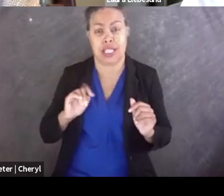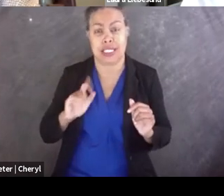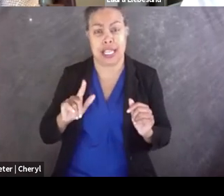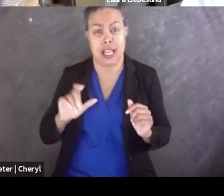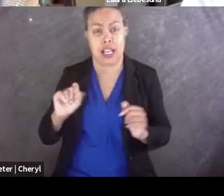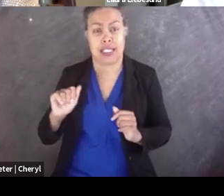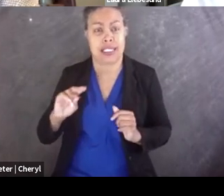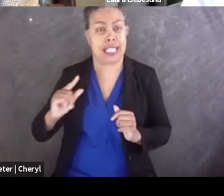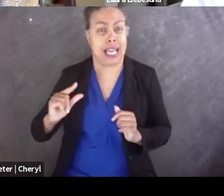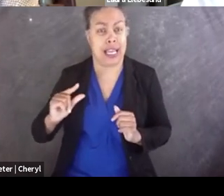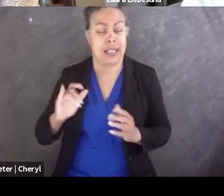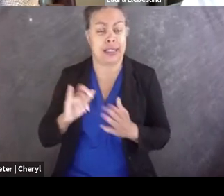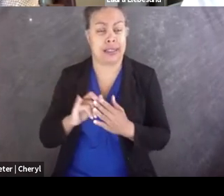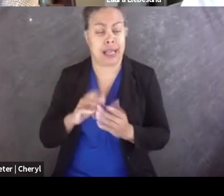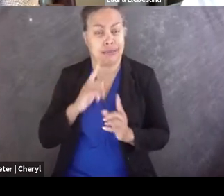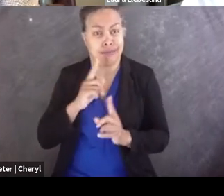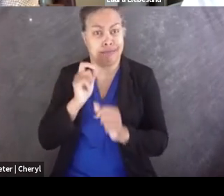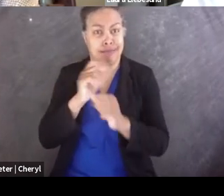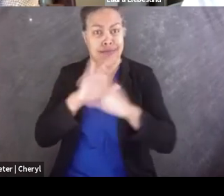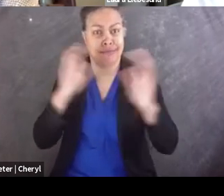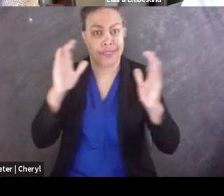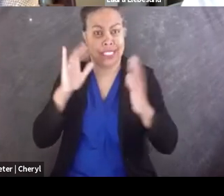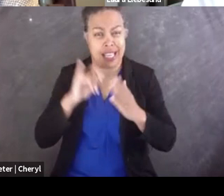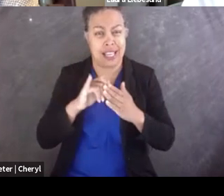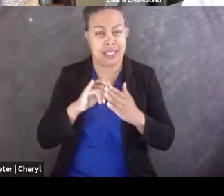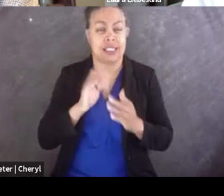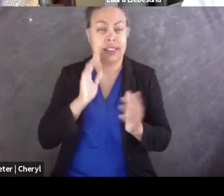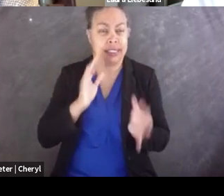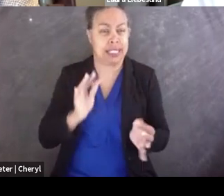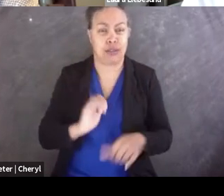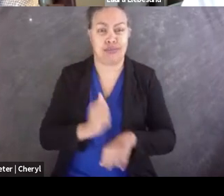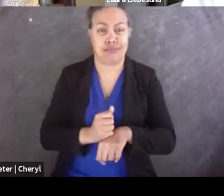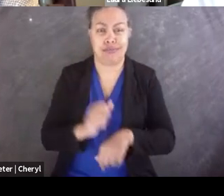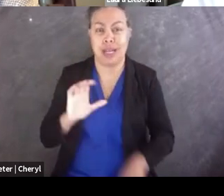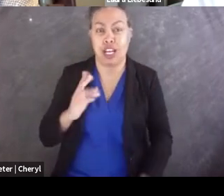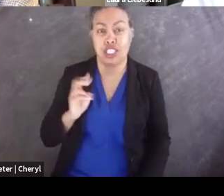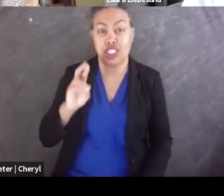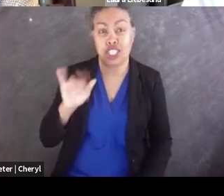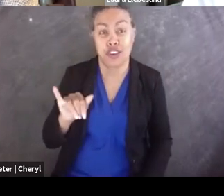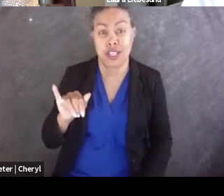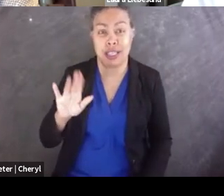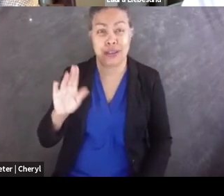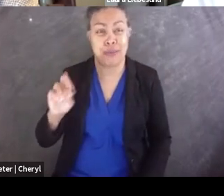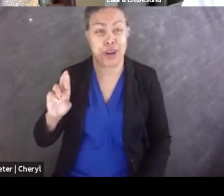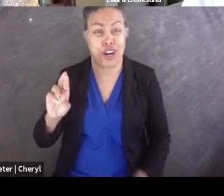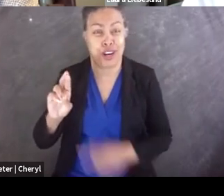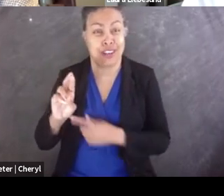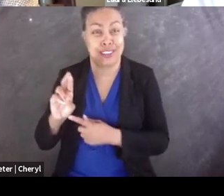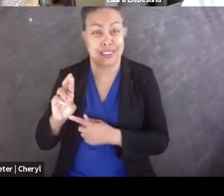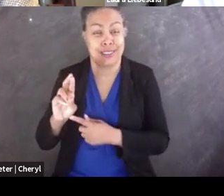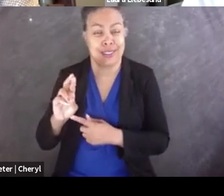was the inspiration for creating a sherry bar, which was one of three